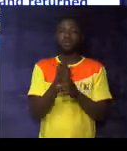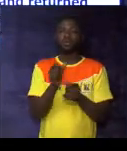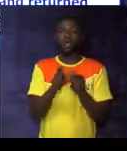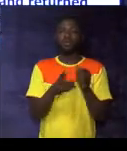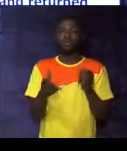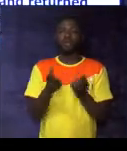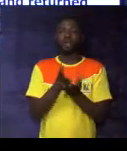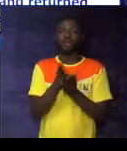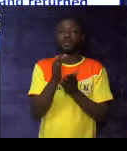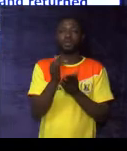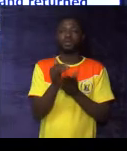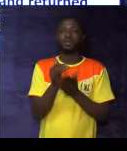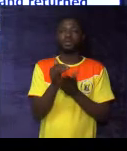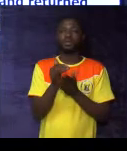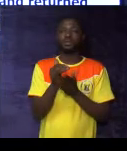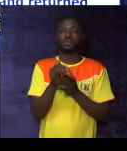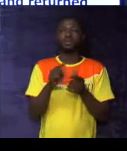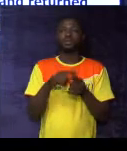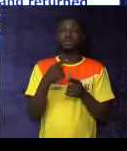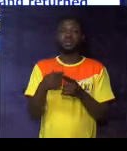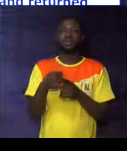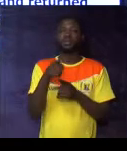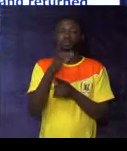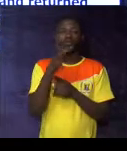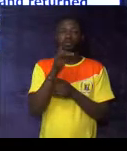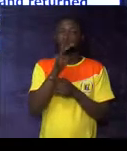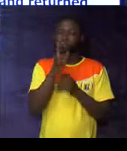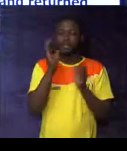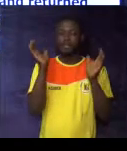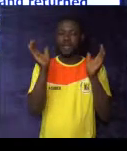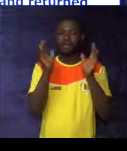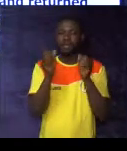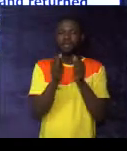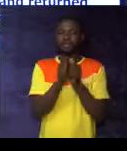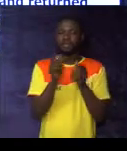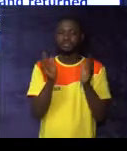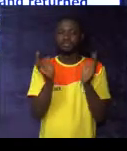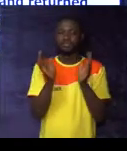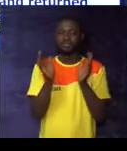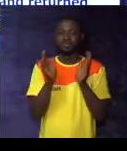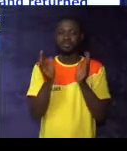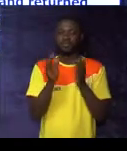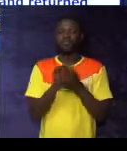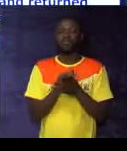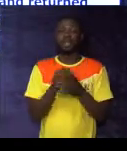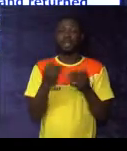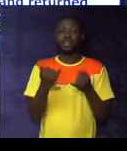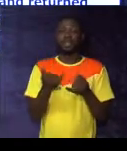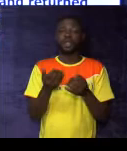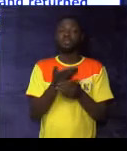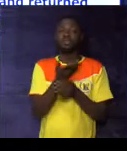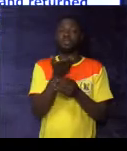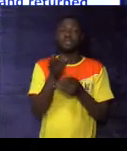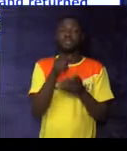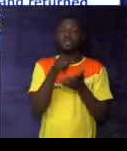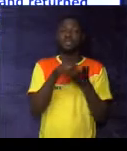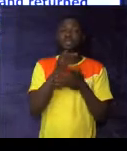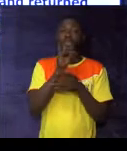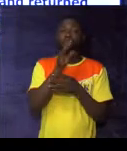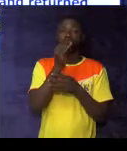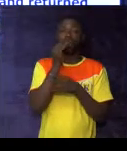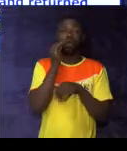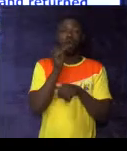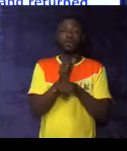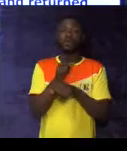How many of you got everything correctly? Then you should be celebrated with a cheer. Now this